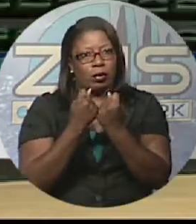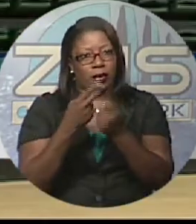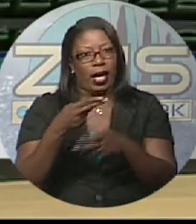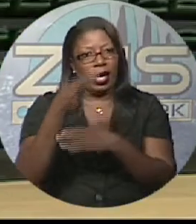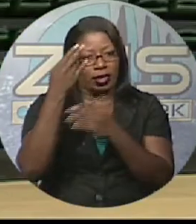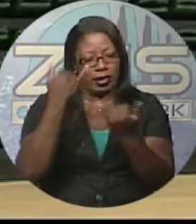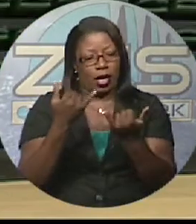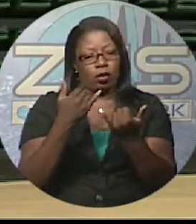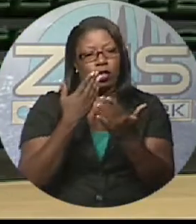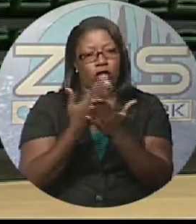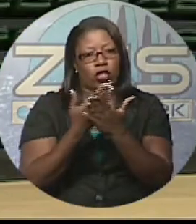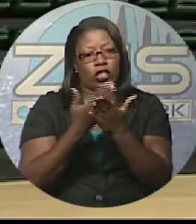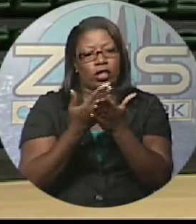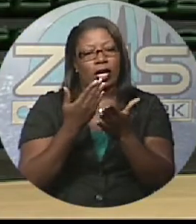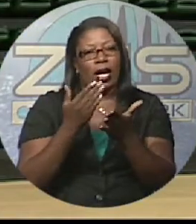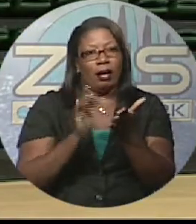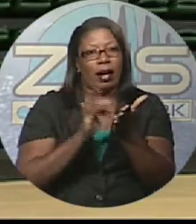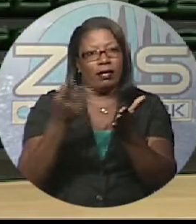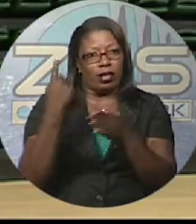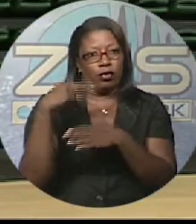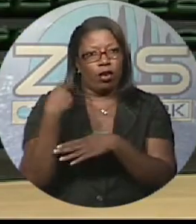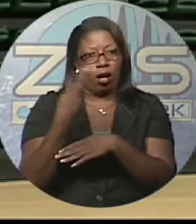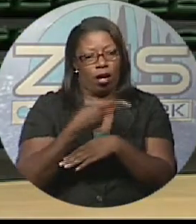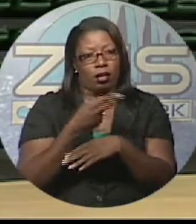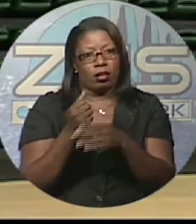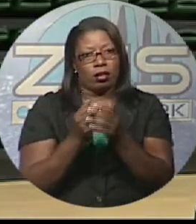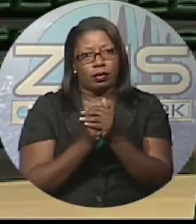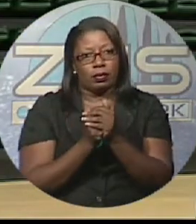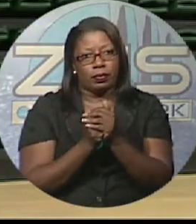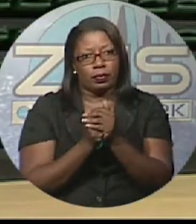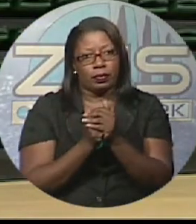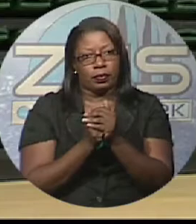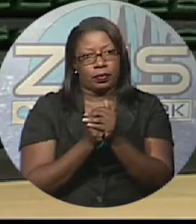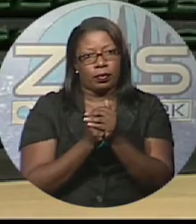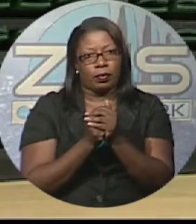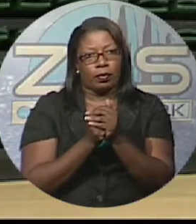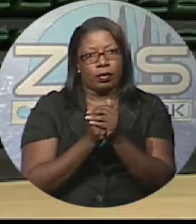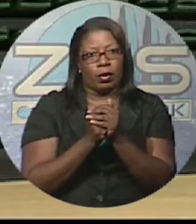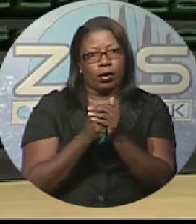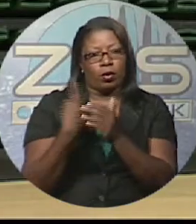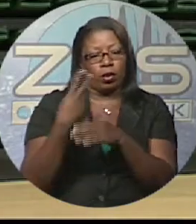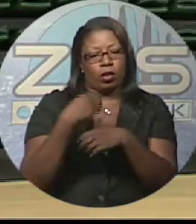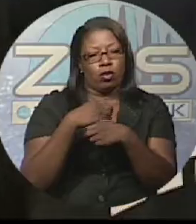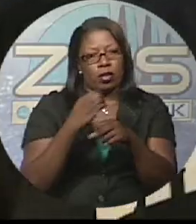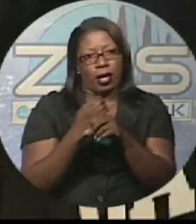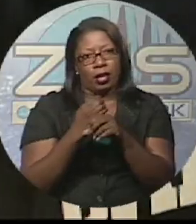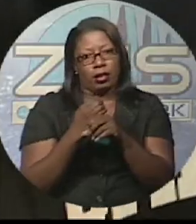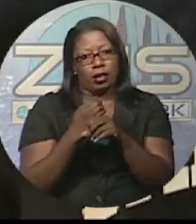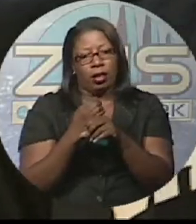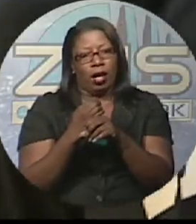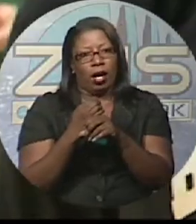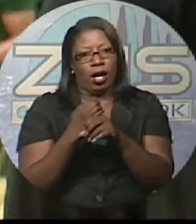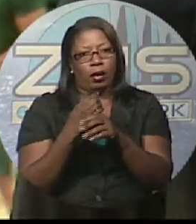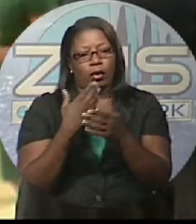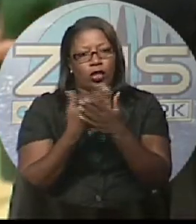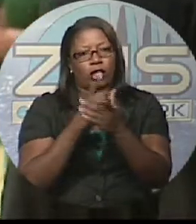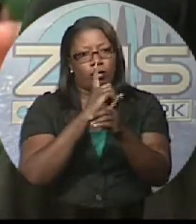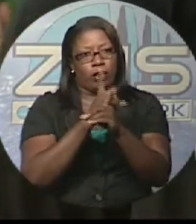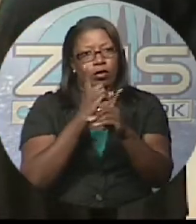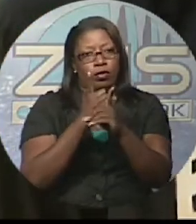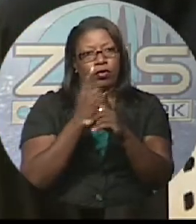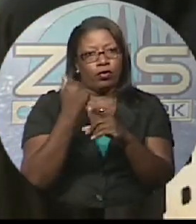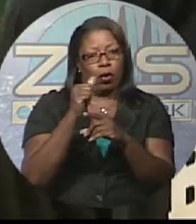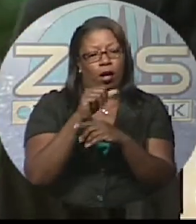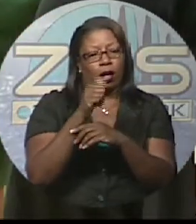us. We got bigs that can play inside, unstretch out the floor, which is going to create mismatch problem for the opponents. For the past 2